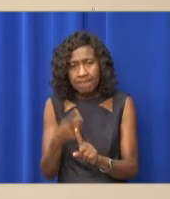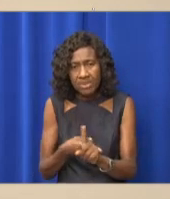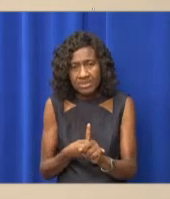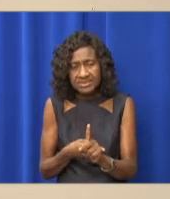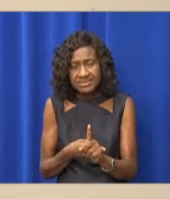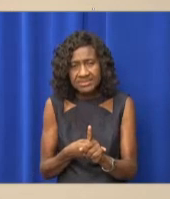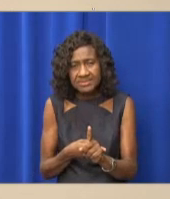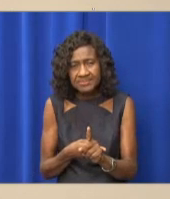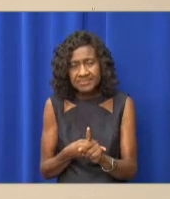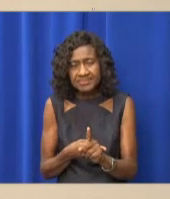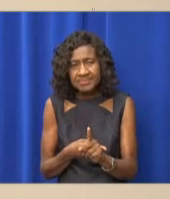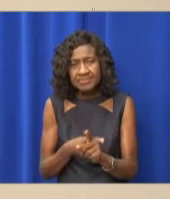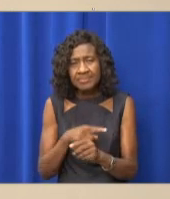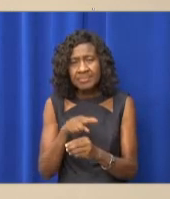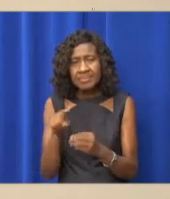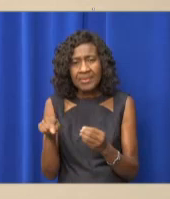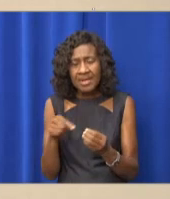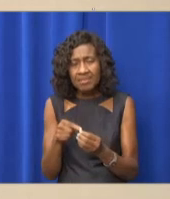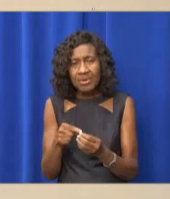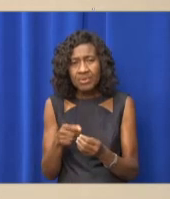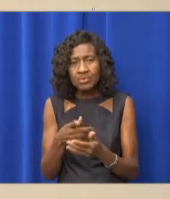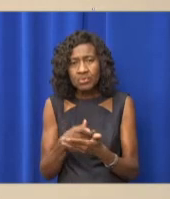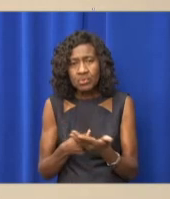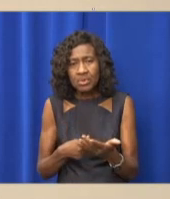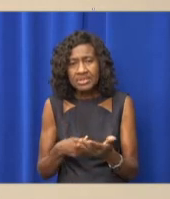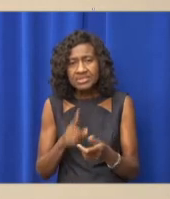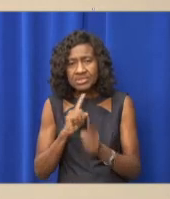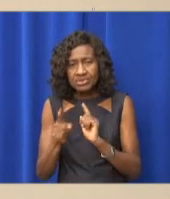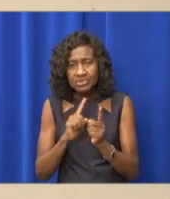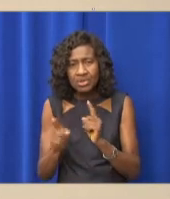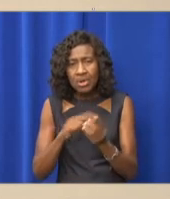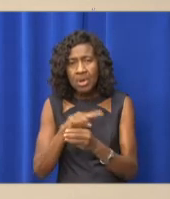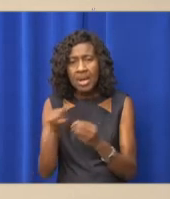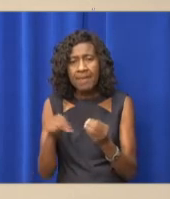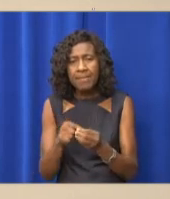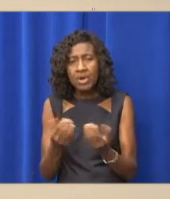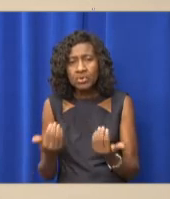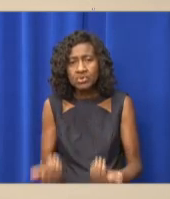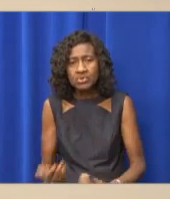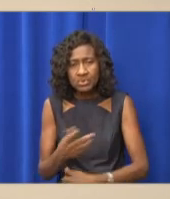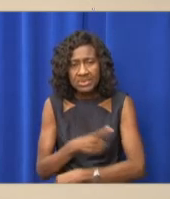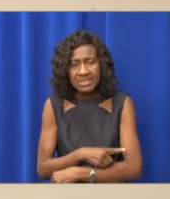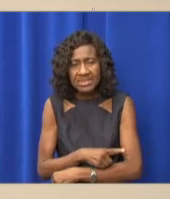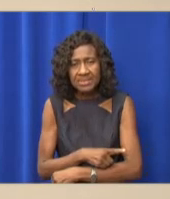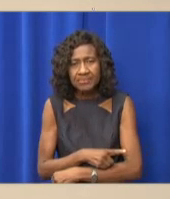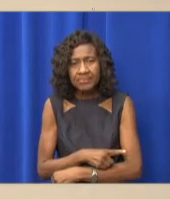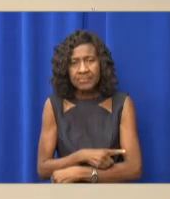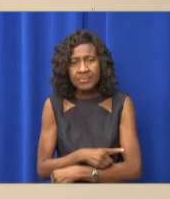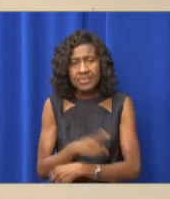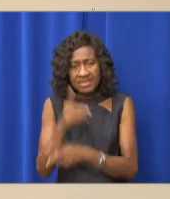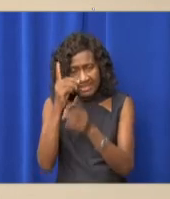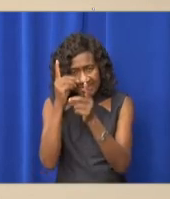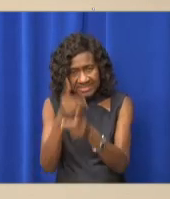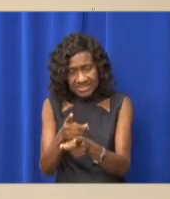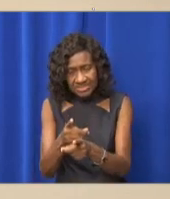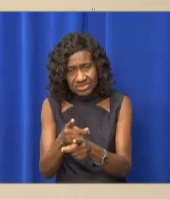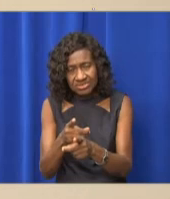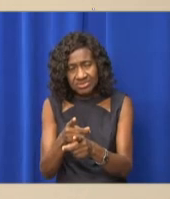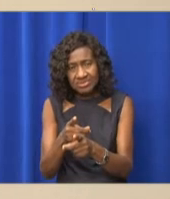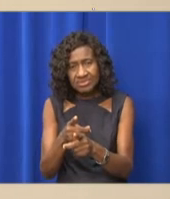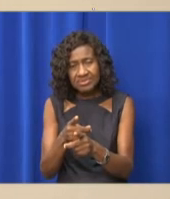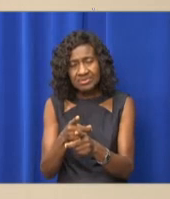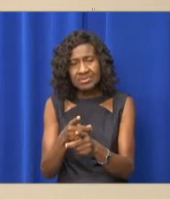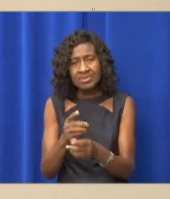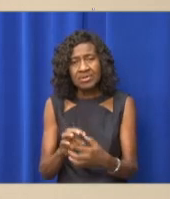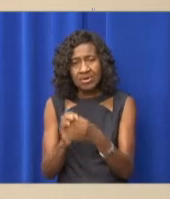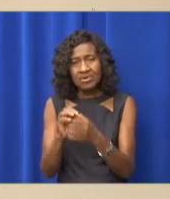Also center on some of the things that were discussed today. And the decisions that the government takes in relation to this matter and